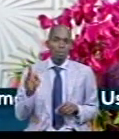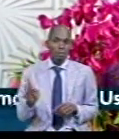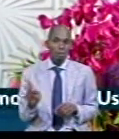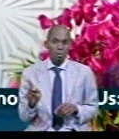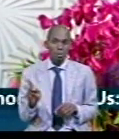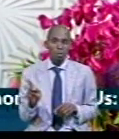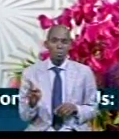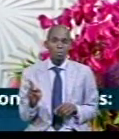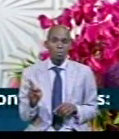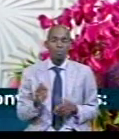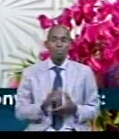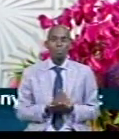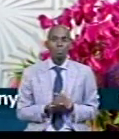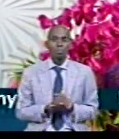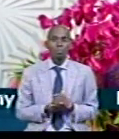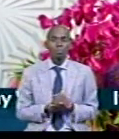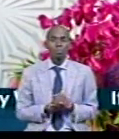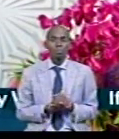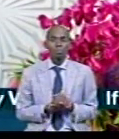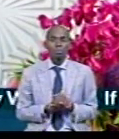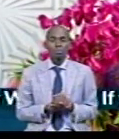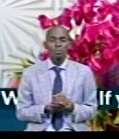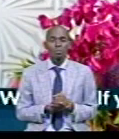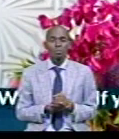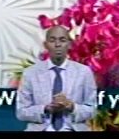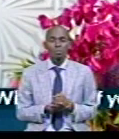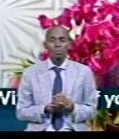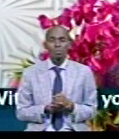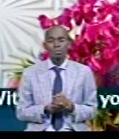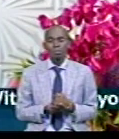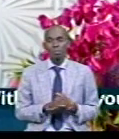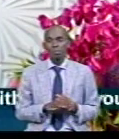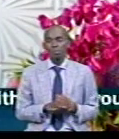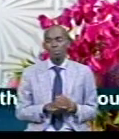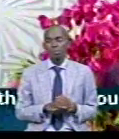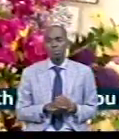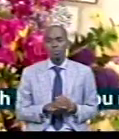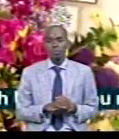deemed titled Abundant Life in Christ.